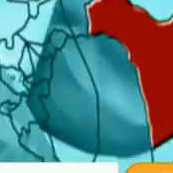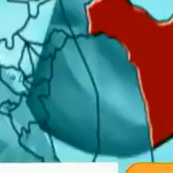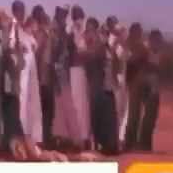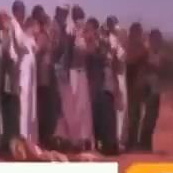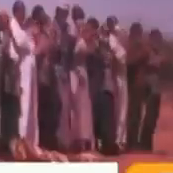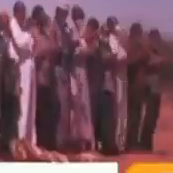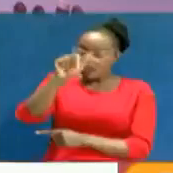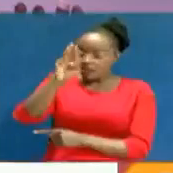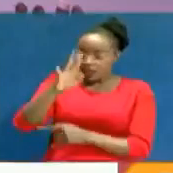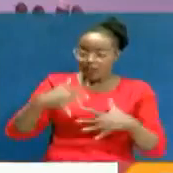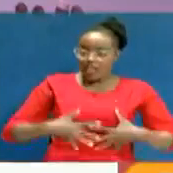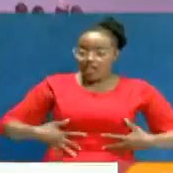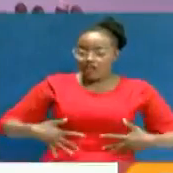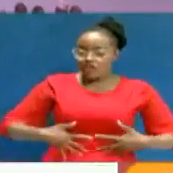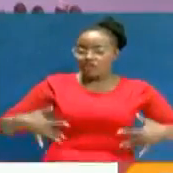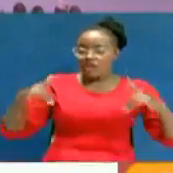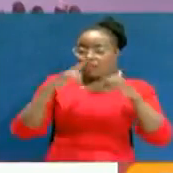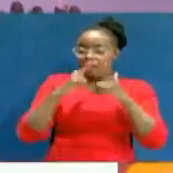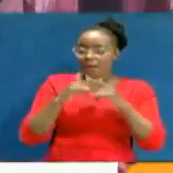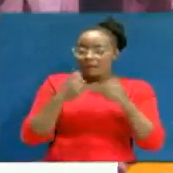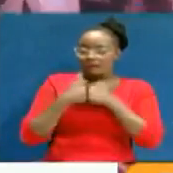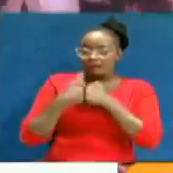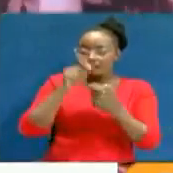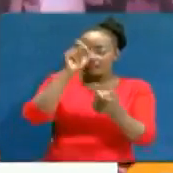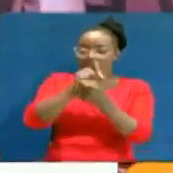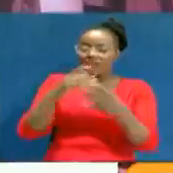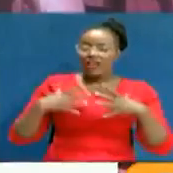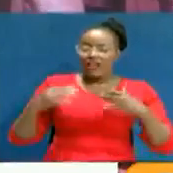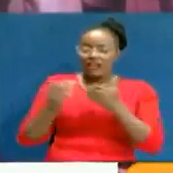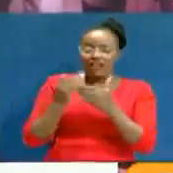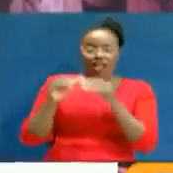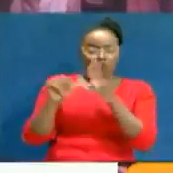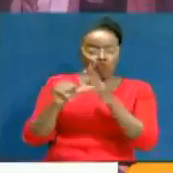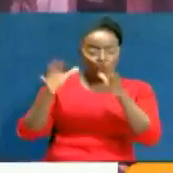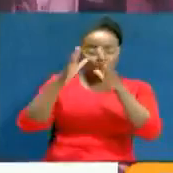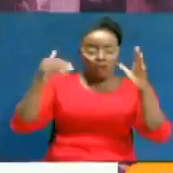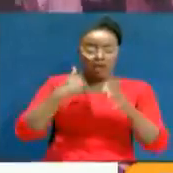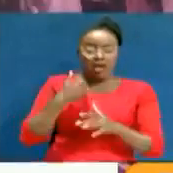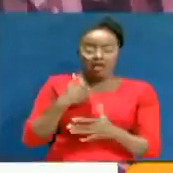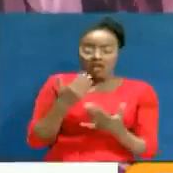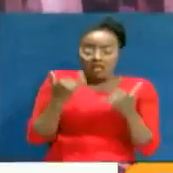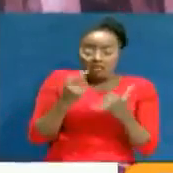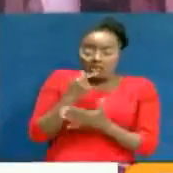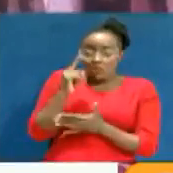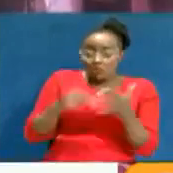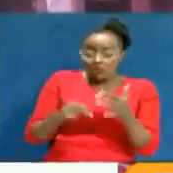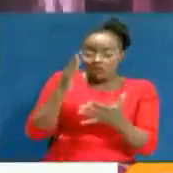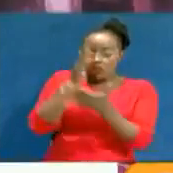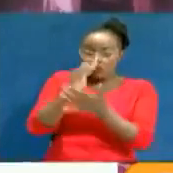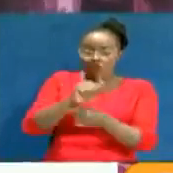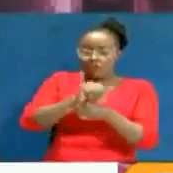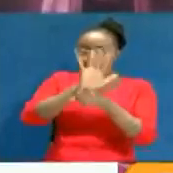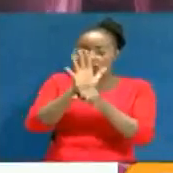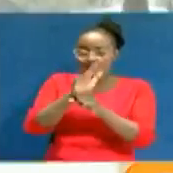refugee camp. But challenges in testing and healthcare remain, Garissa officials telling of late detection of the disease